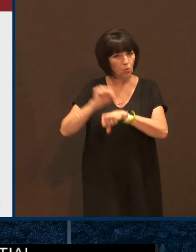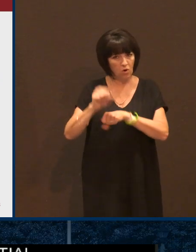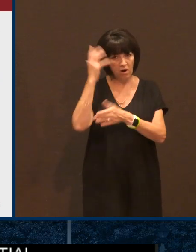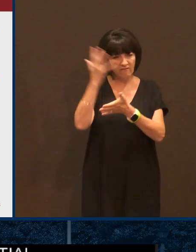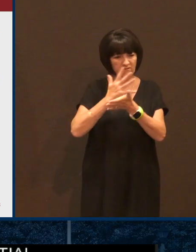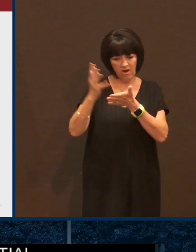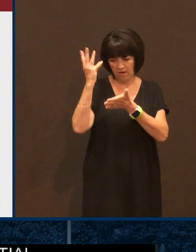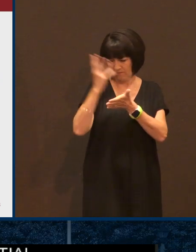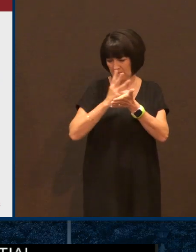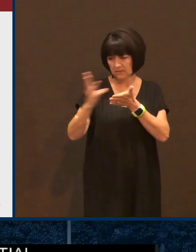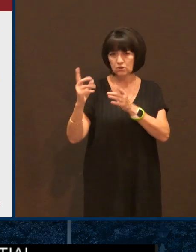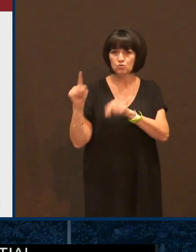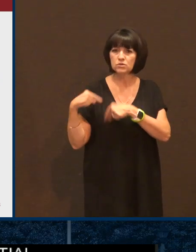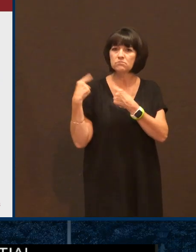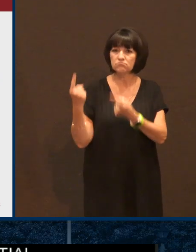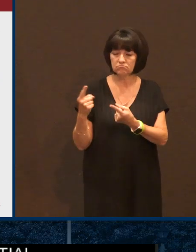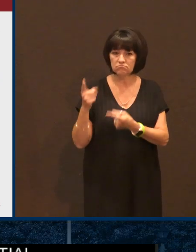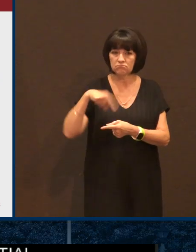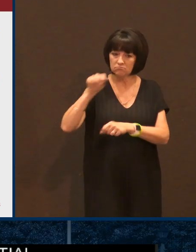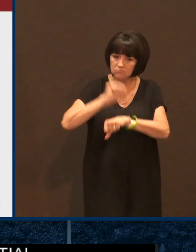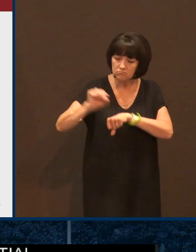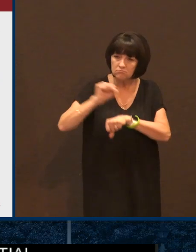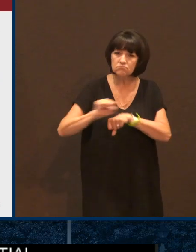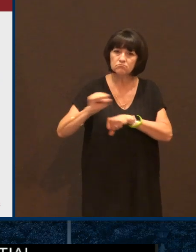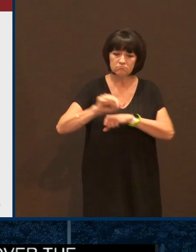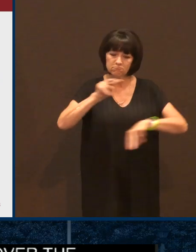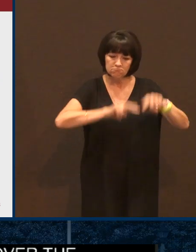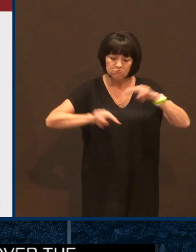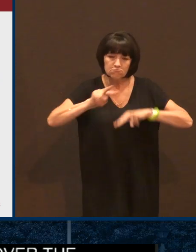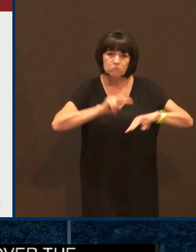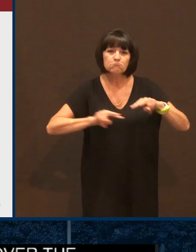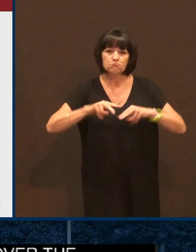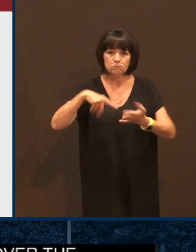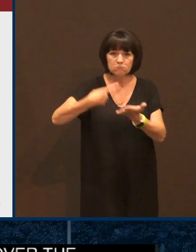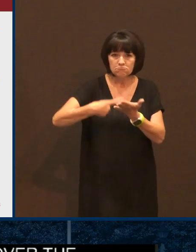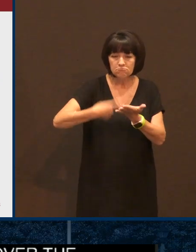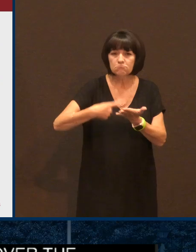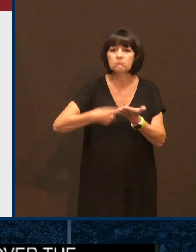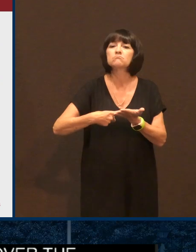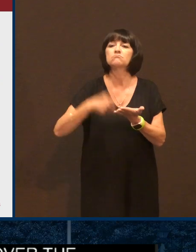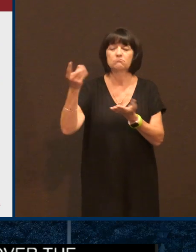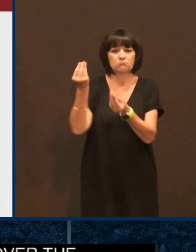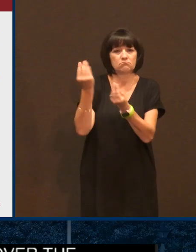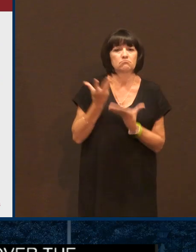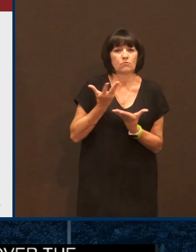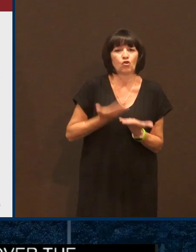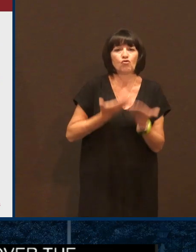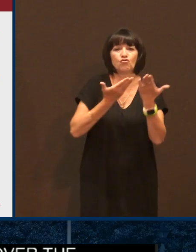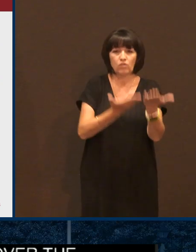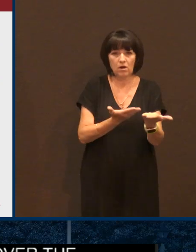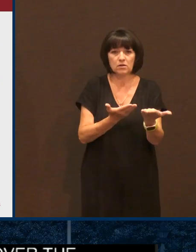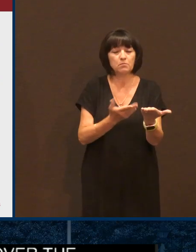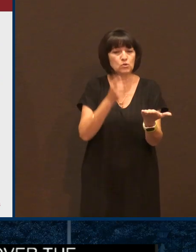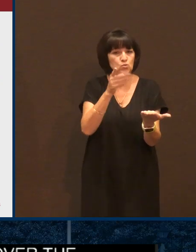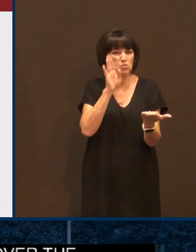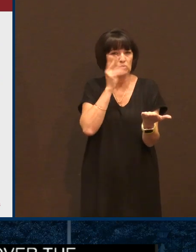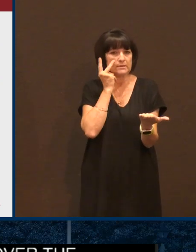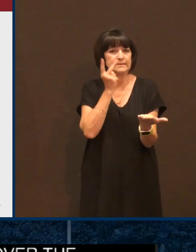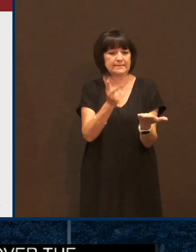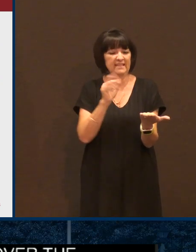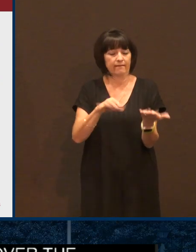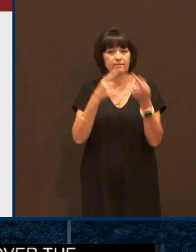to give us recommendations, and those recommendations are the basis of what you will be seeing in the guidance.